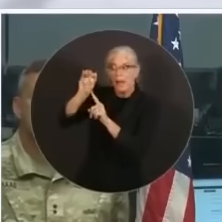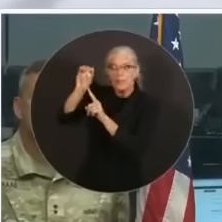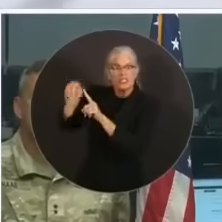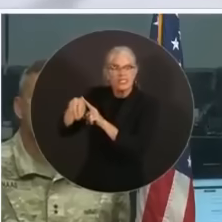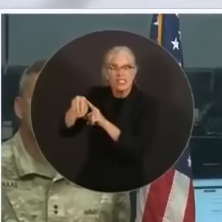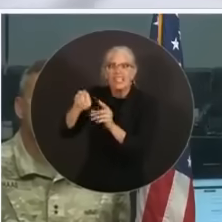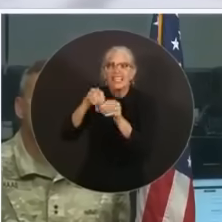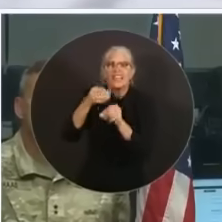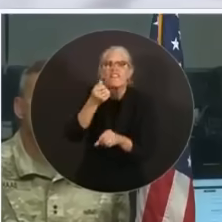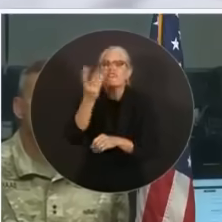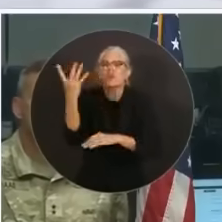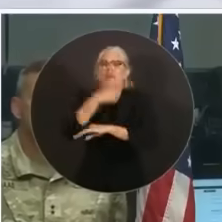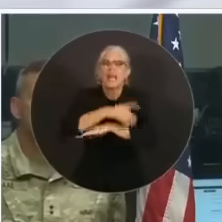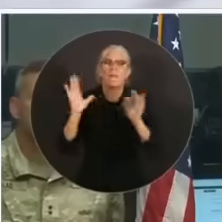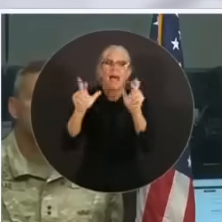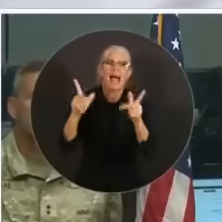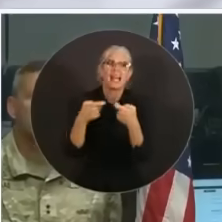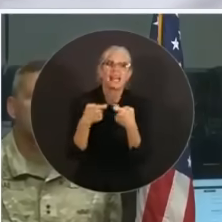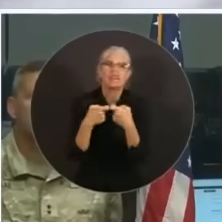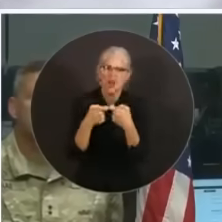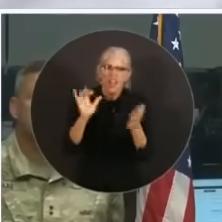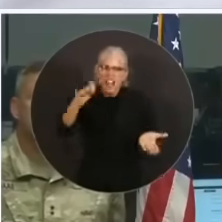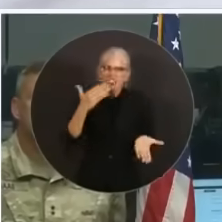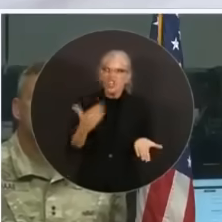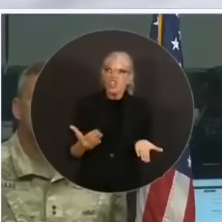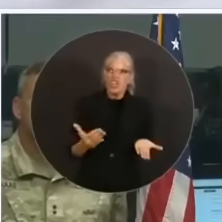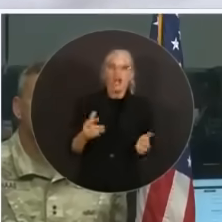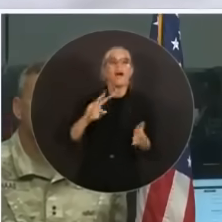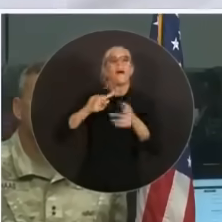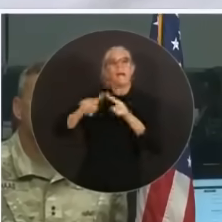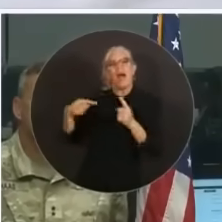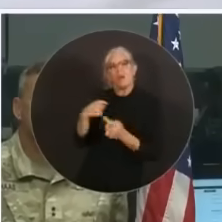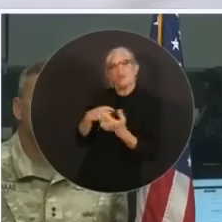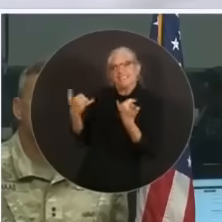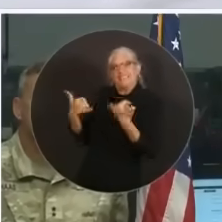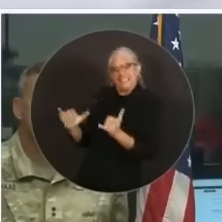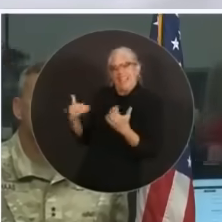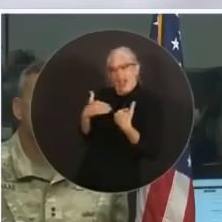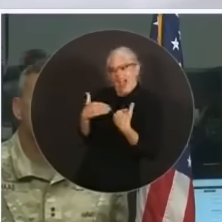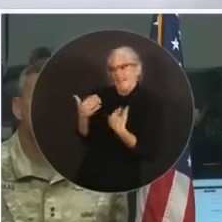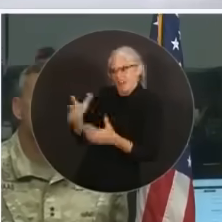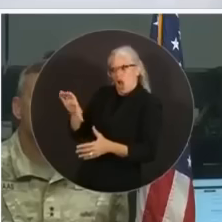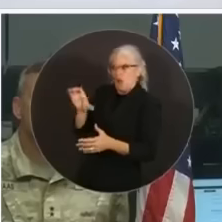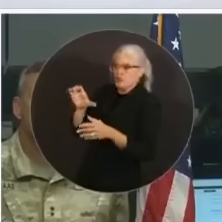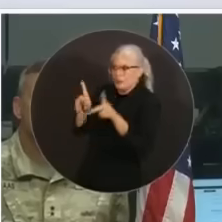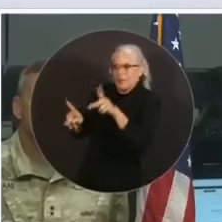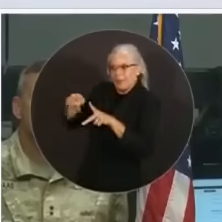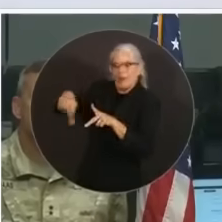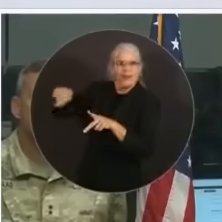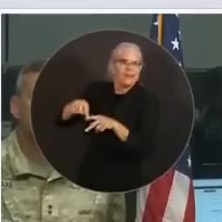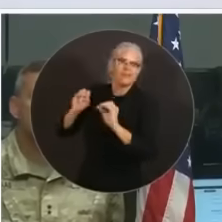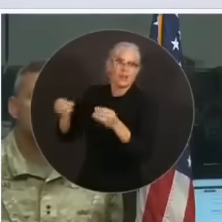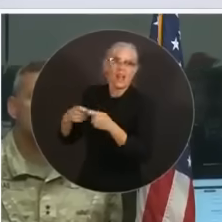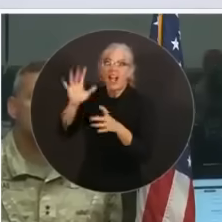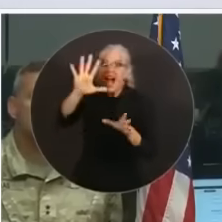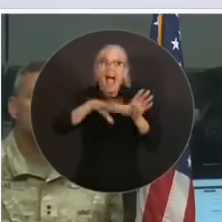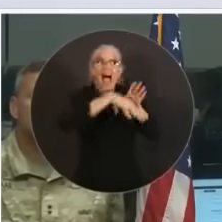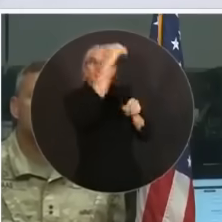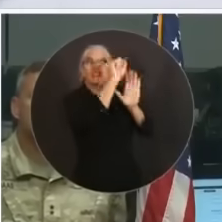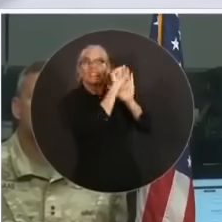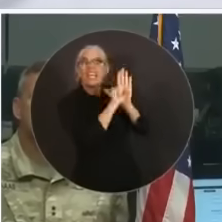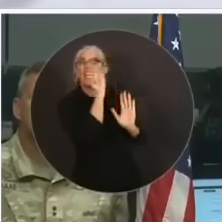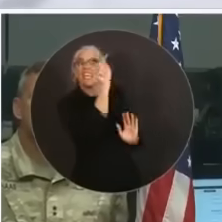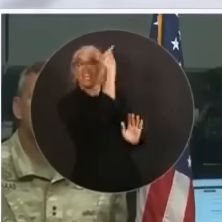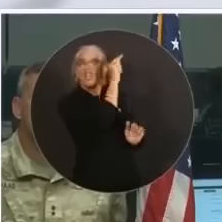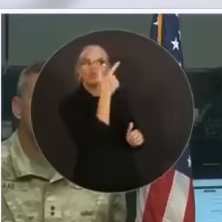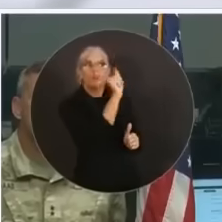of people without power in some of these other states that got hit by Helene. So there are crews working there, but they're bringing people in from far